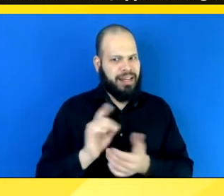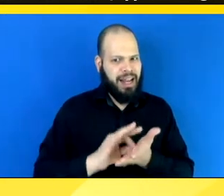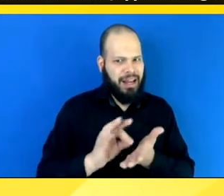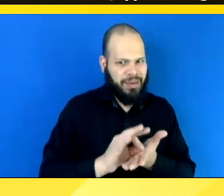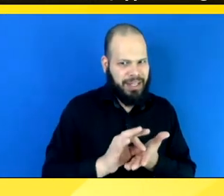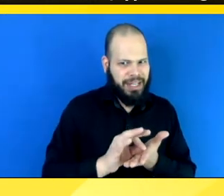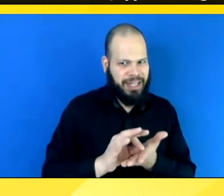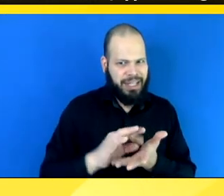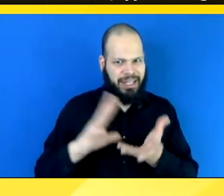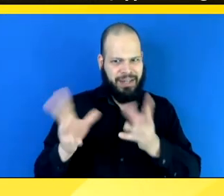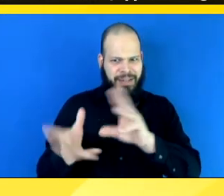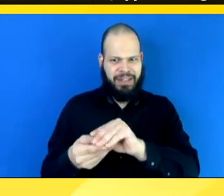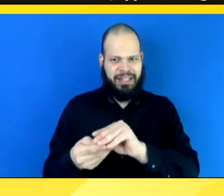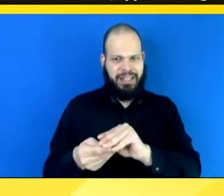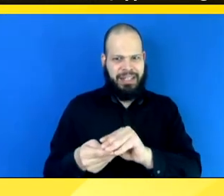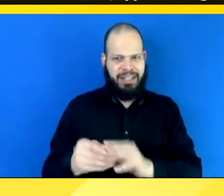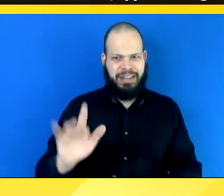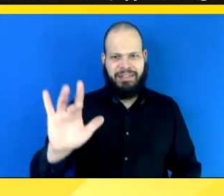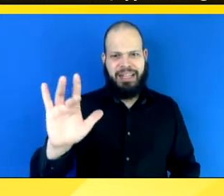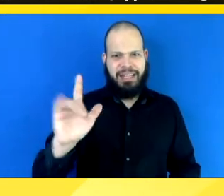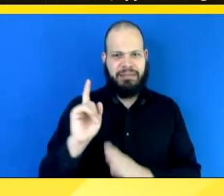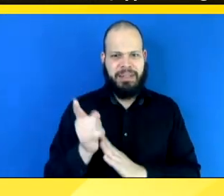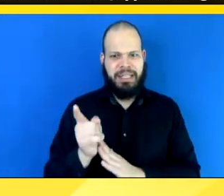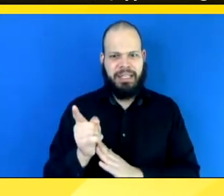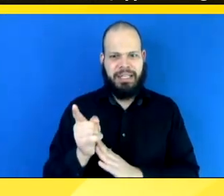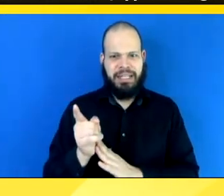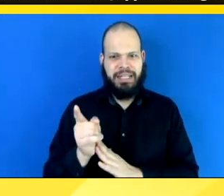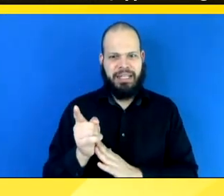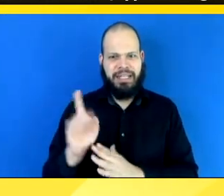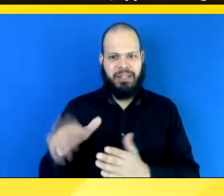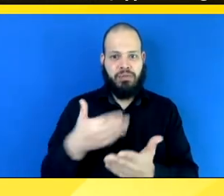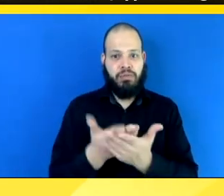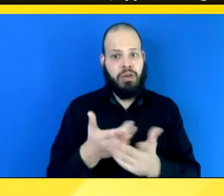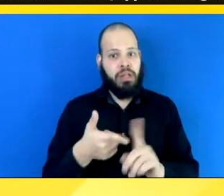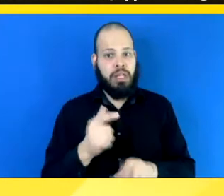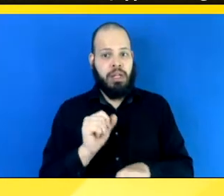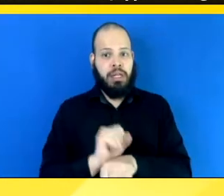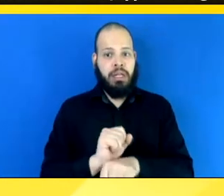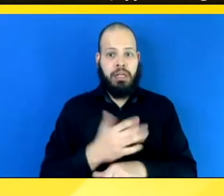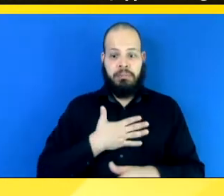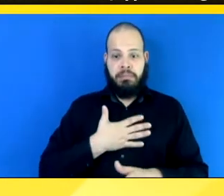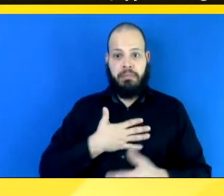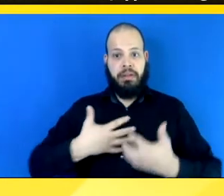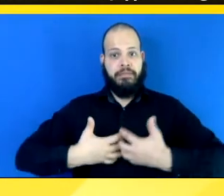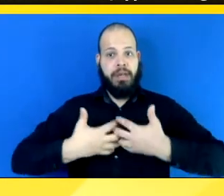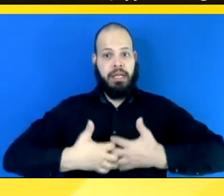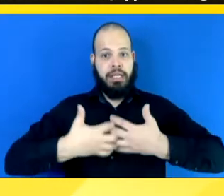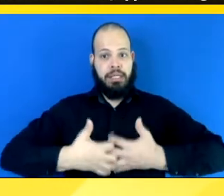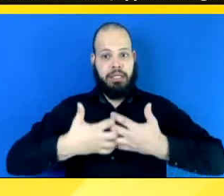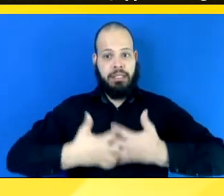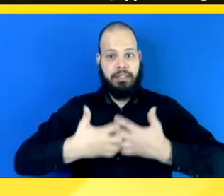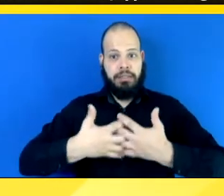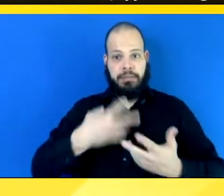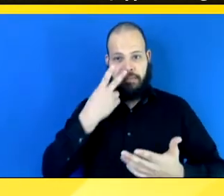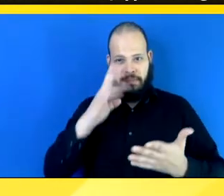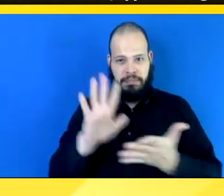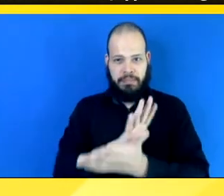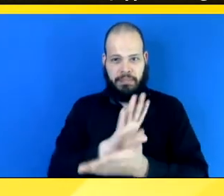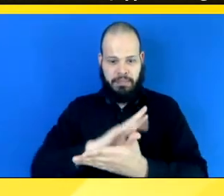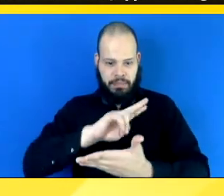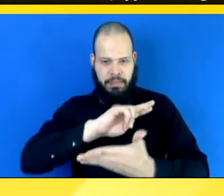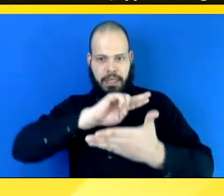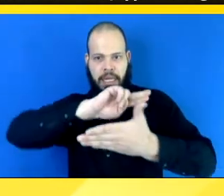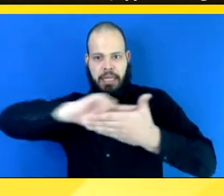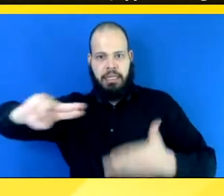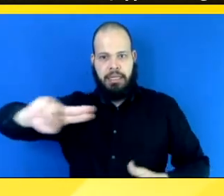from a machine. When I get back, it's a note across the scene saying, HR needs to talk to you. I'm like,